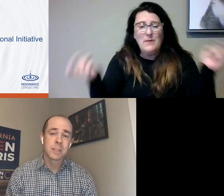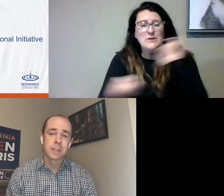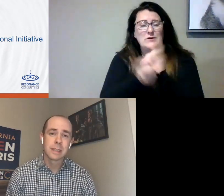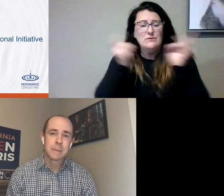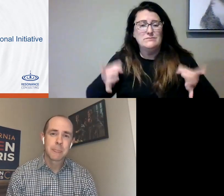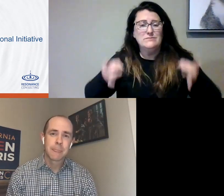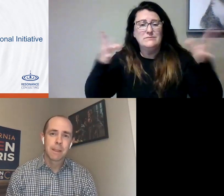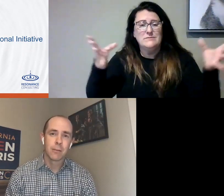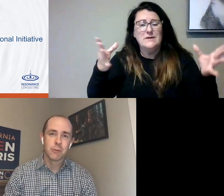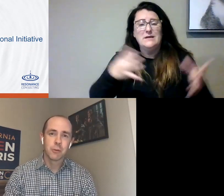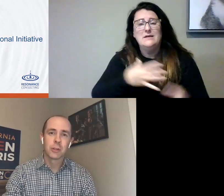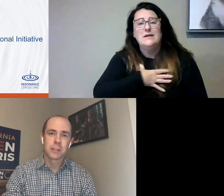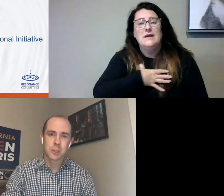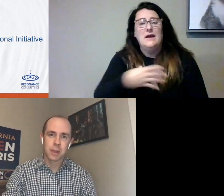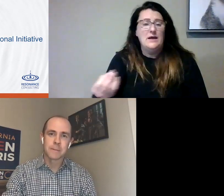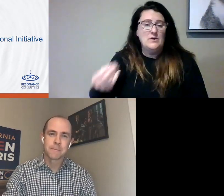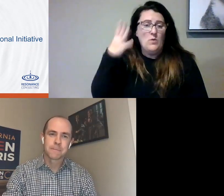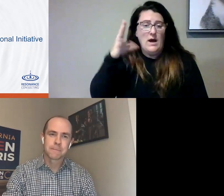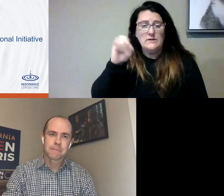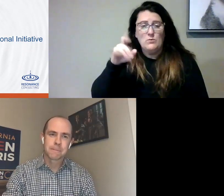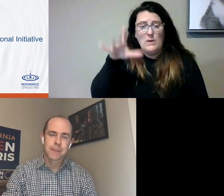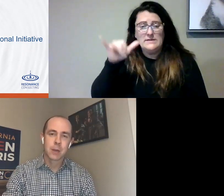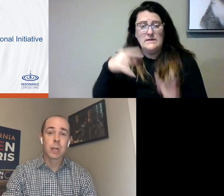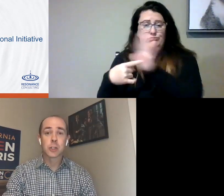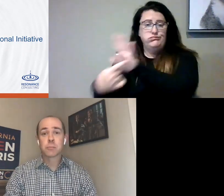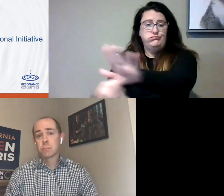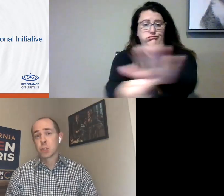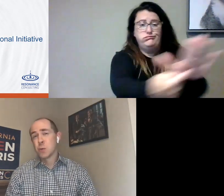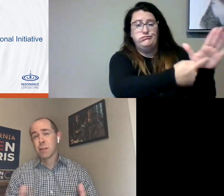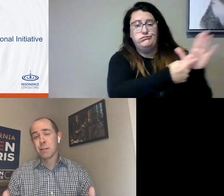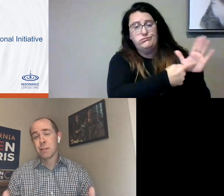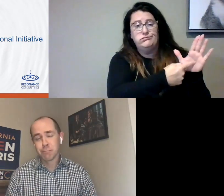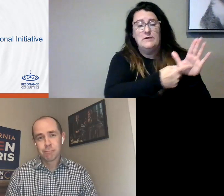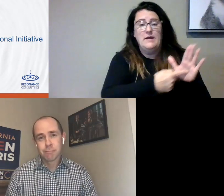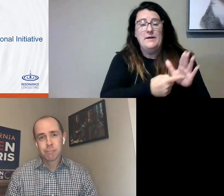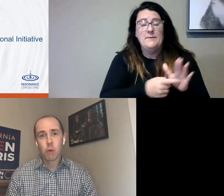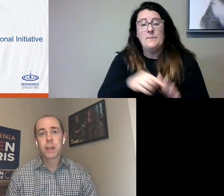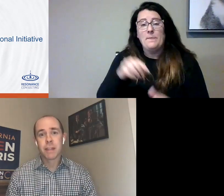white supremacy on full display. And while